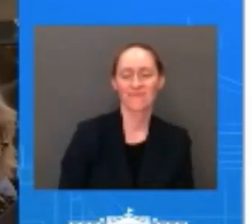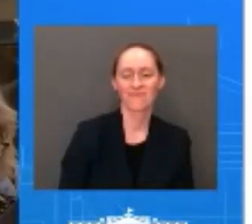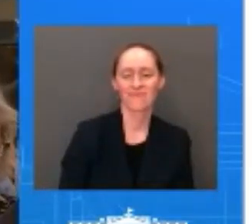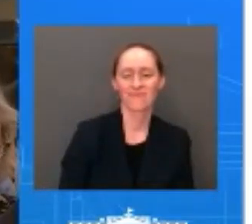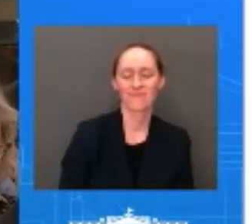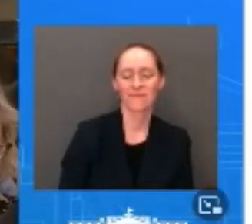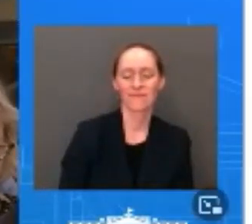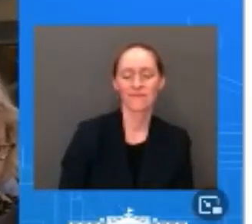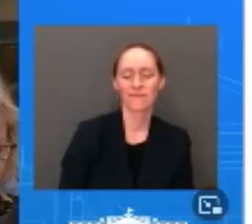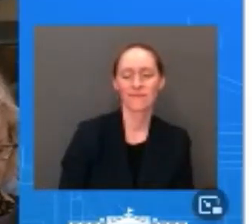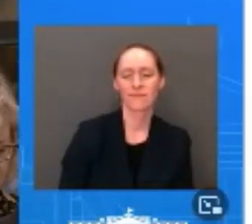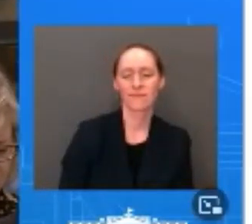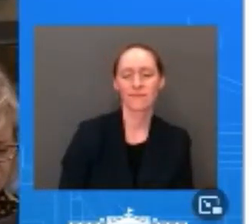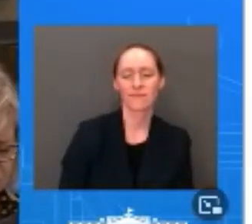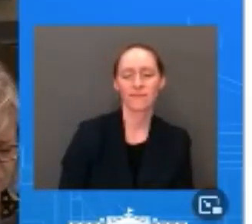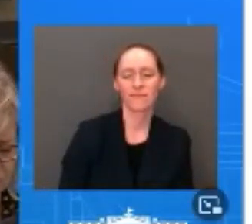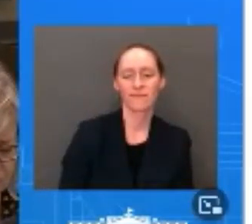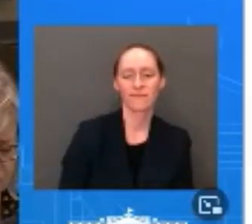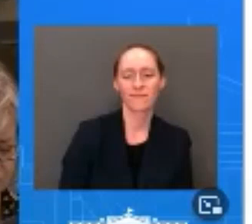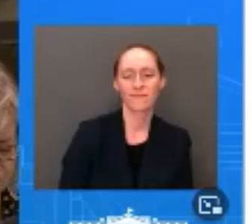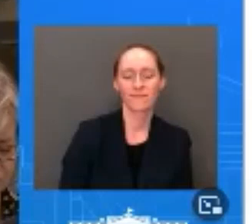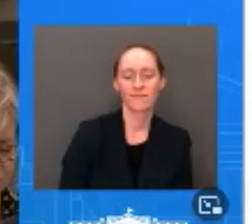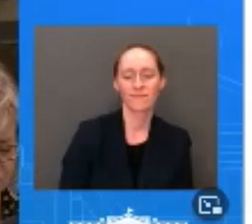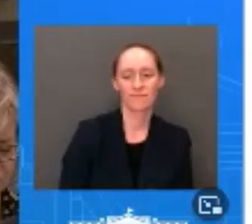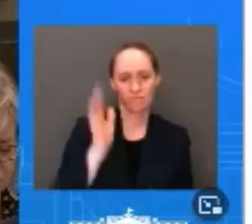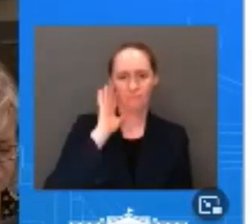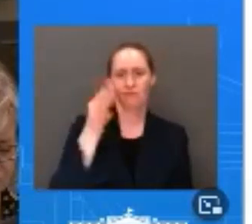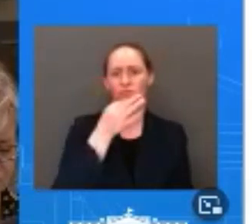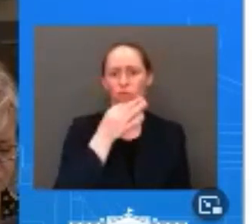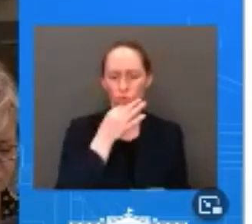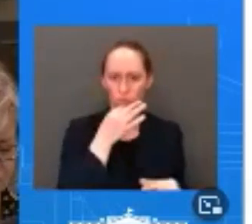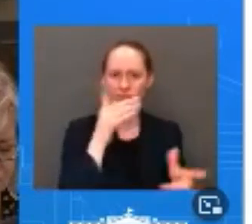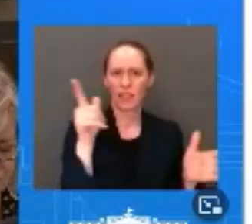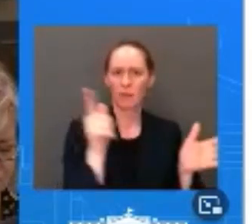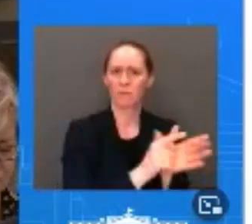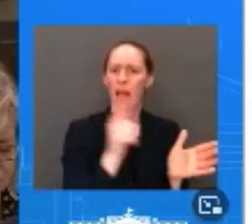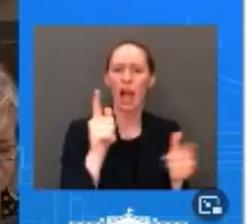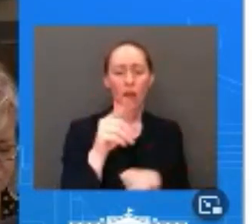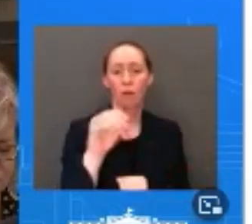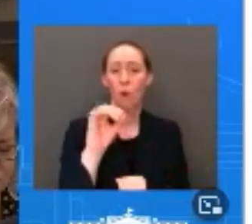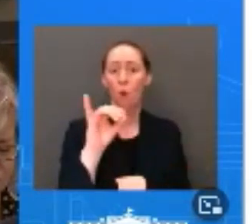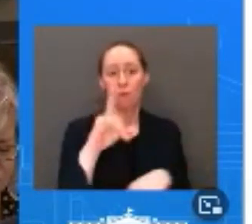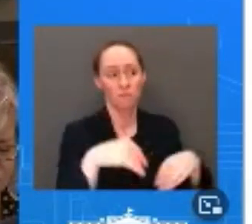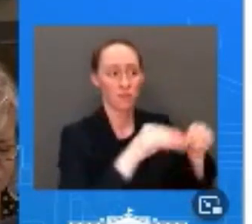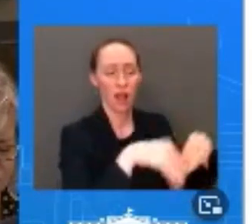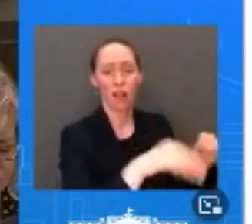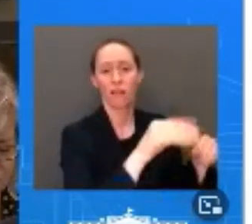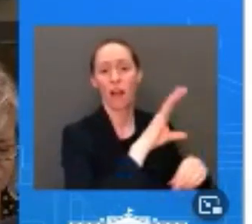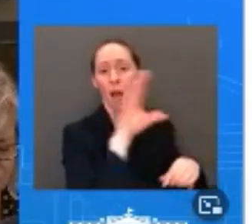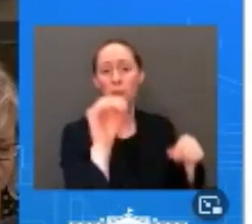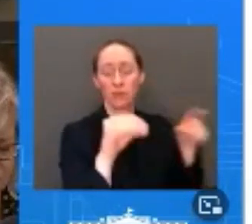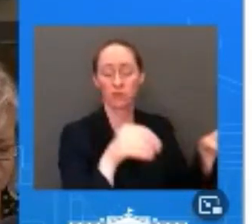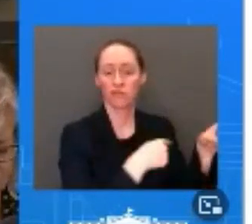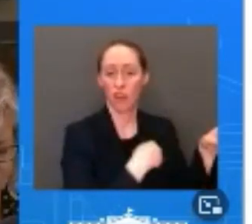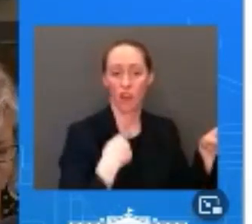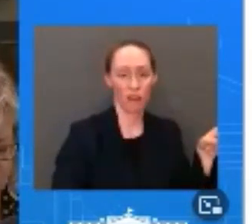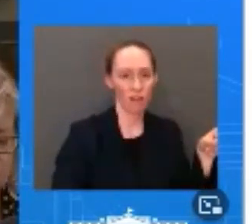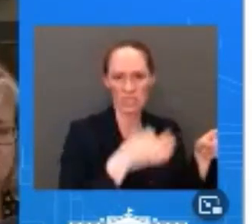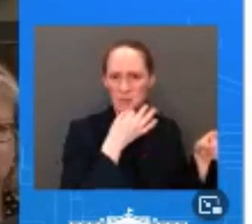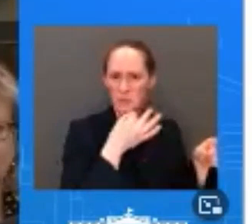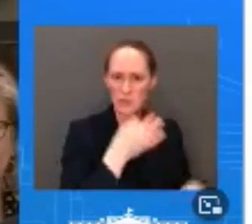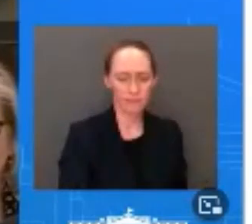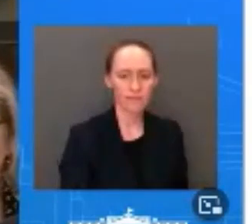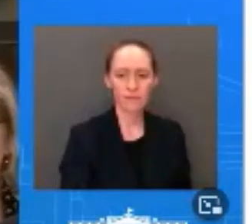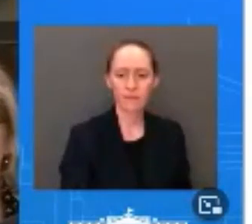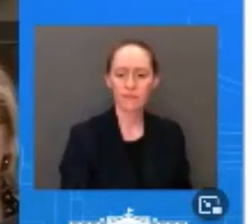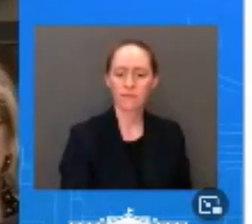of oil from the Strategic Petroleum Reserve to Chinese companies. Given that oil has flowed to China from that reserve during both this administration and the previous one,